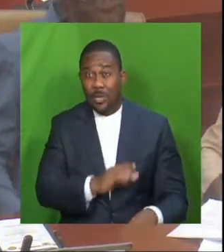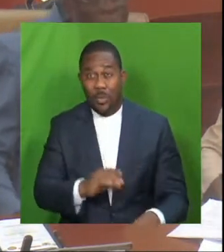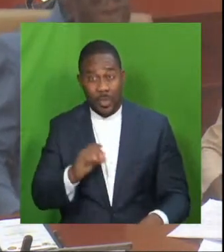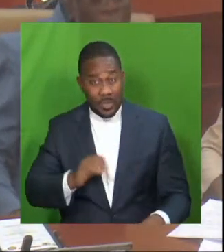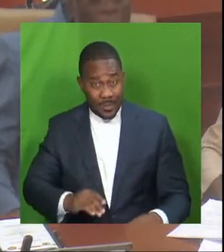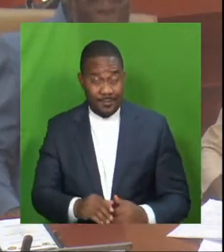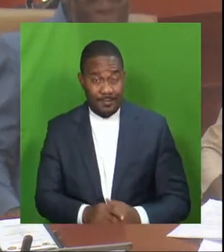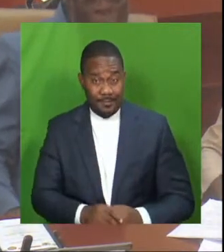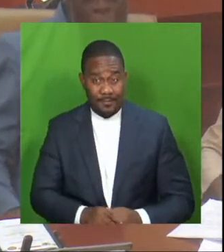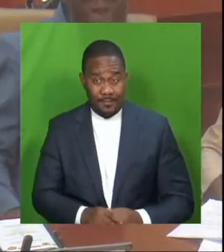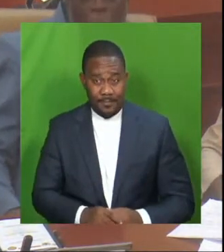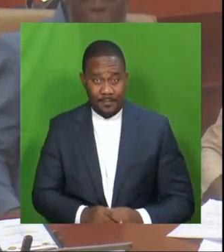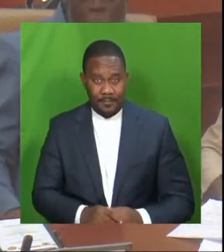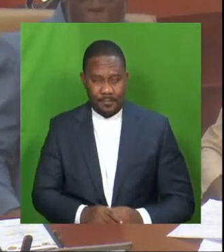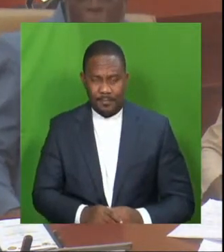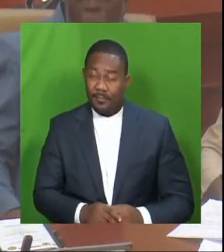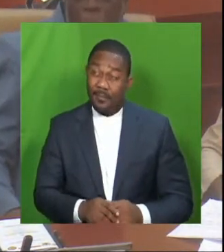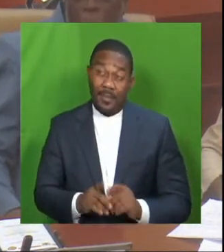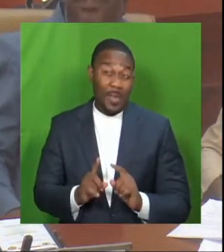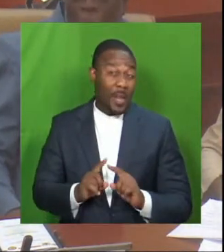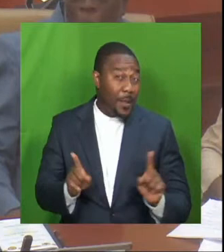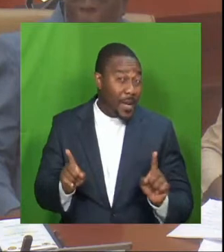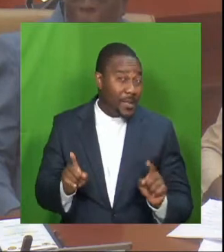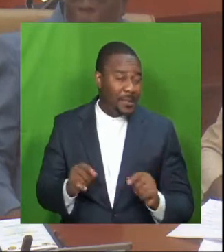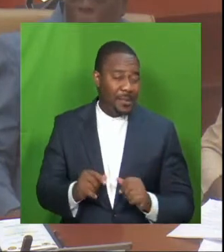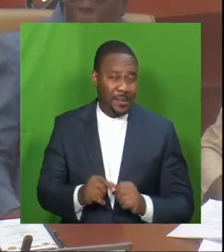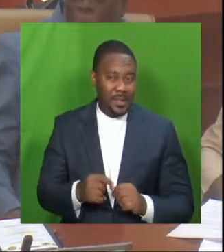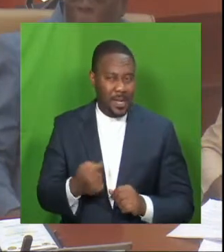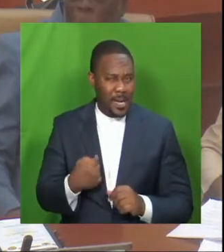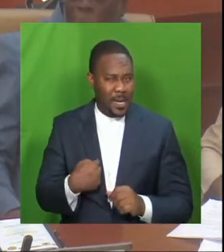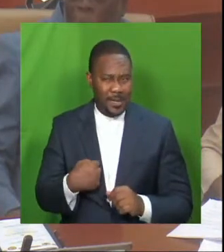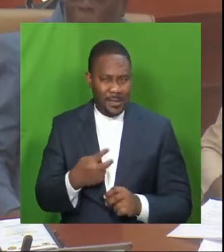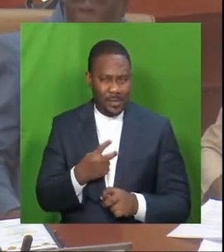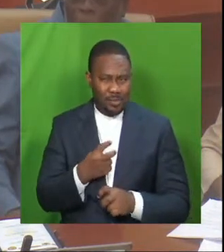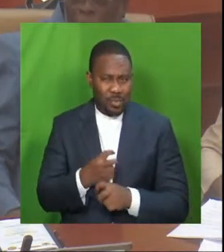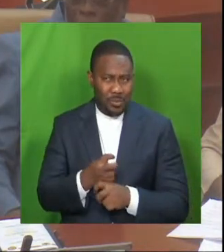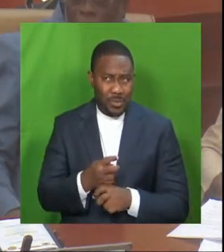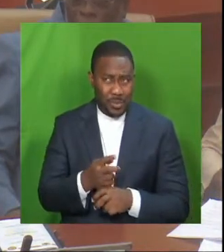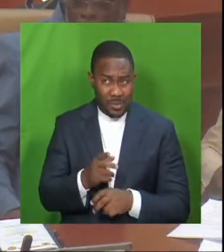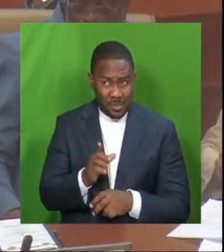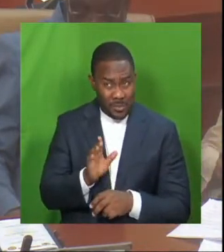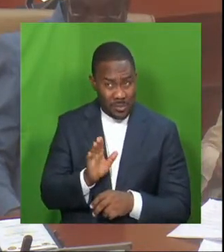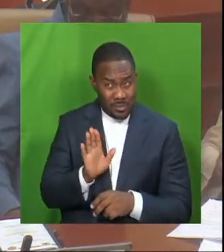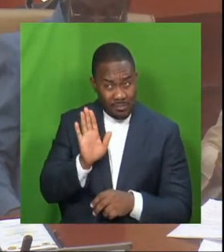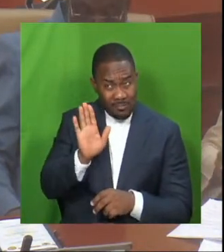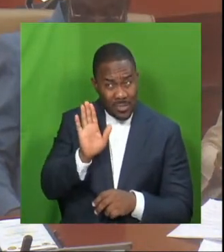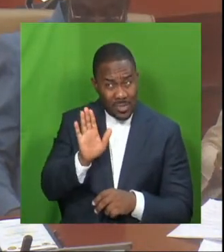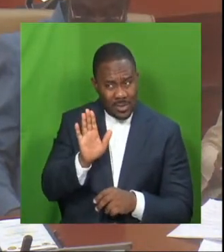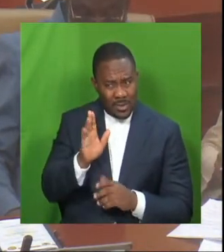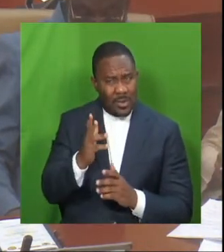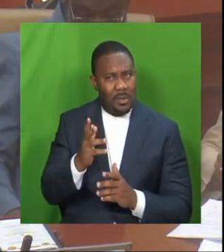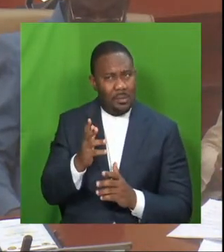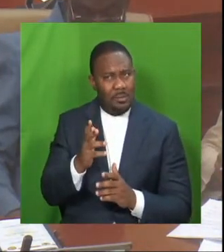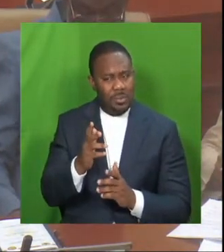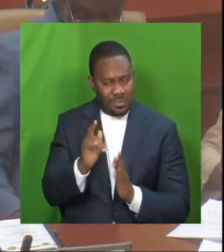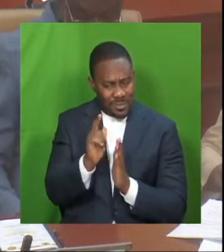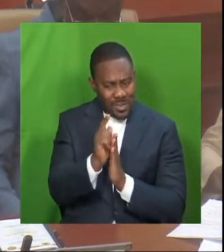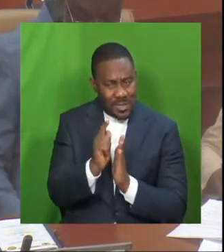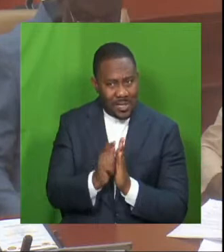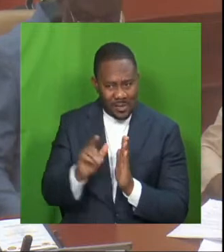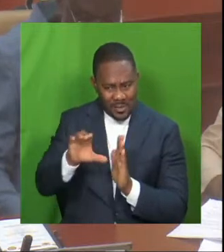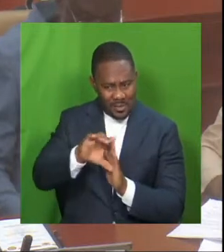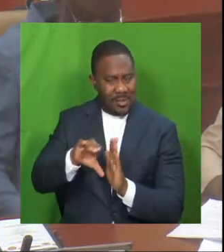I have difficulty accepting your legal and constitutional justification for